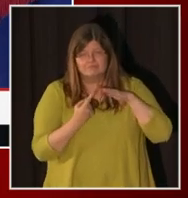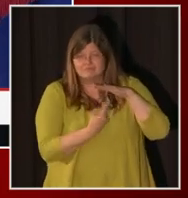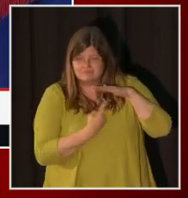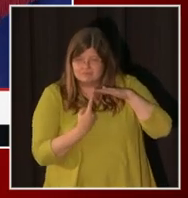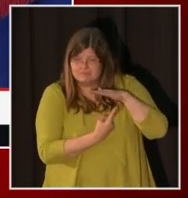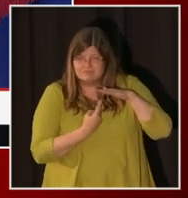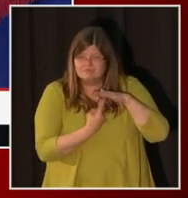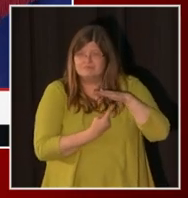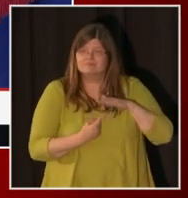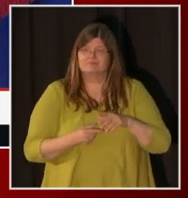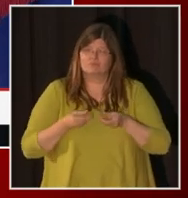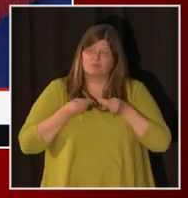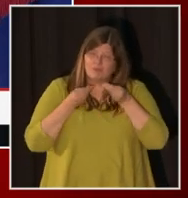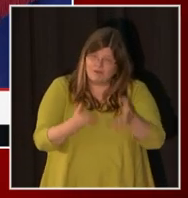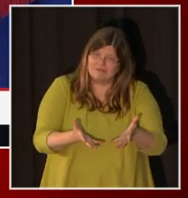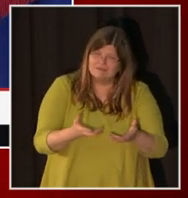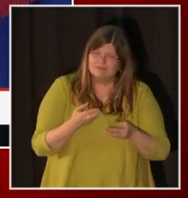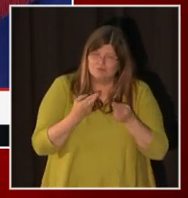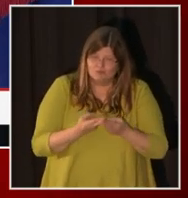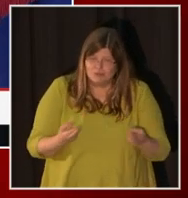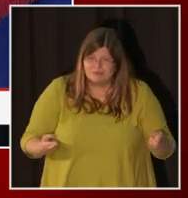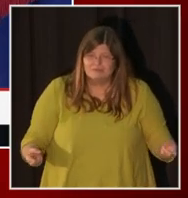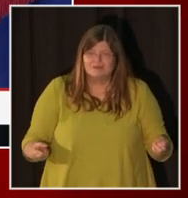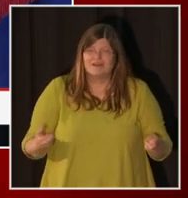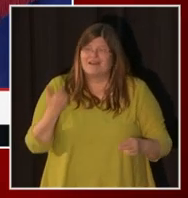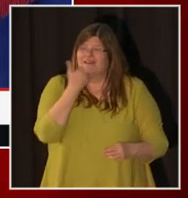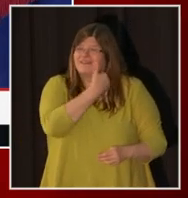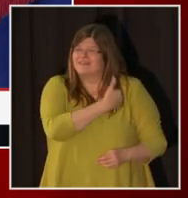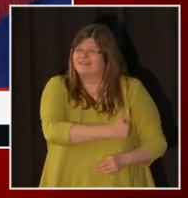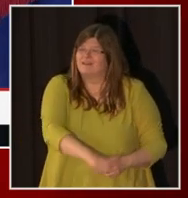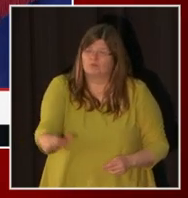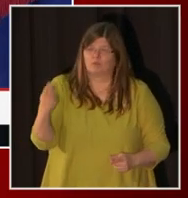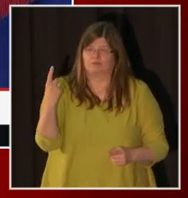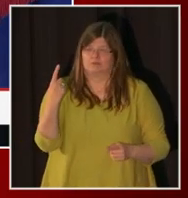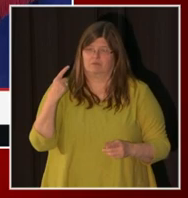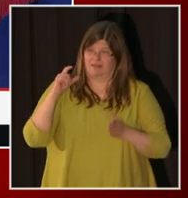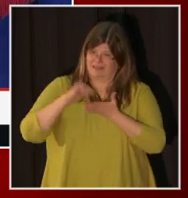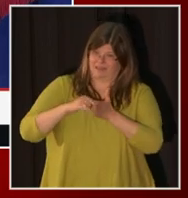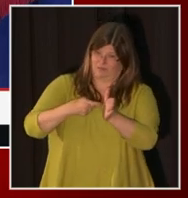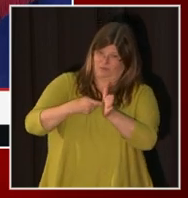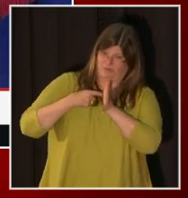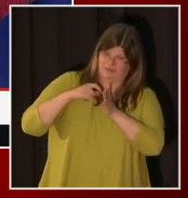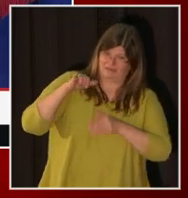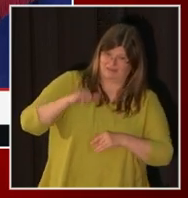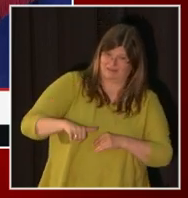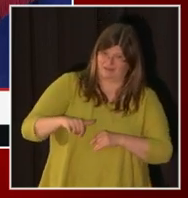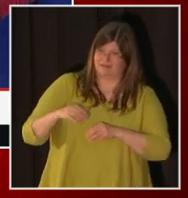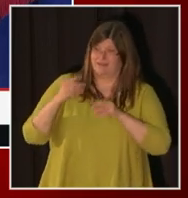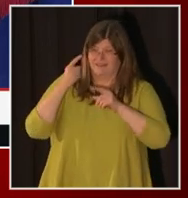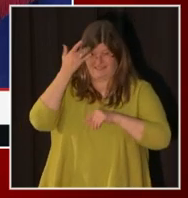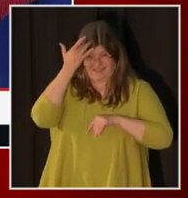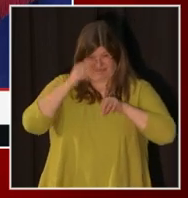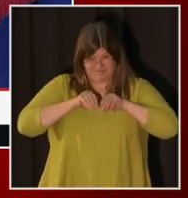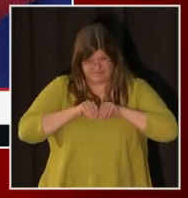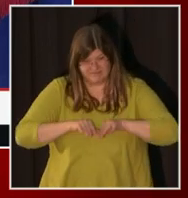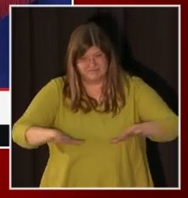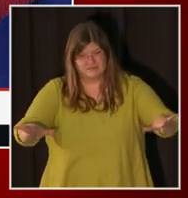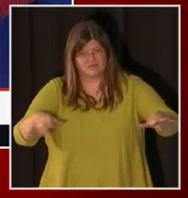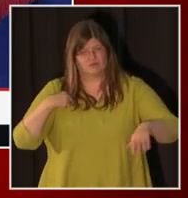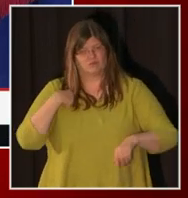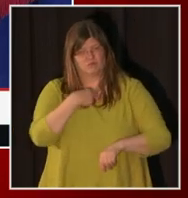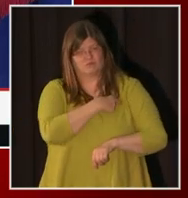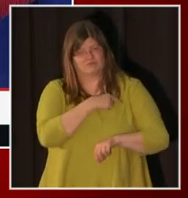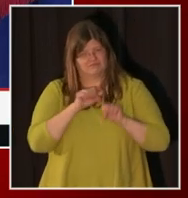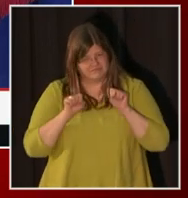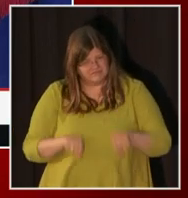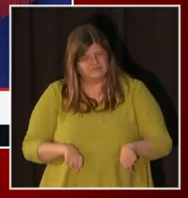materials, all of the things that it takes to respond to a pandemic such as this. We have what it takes to